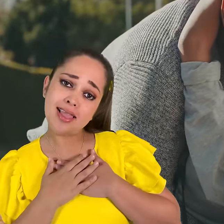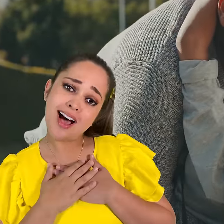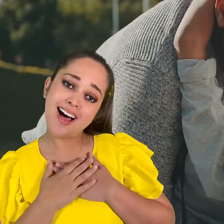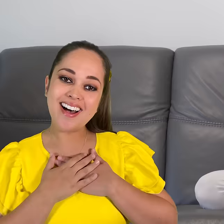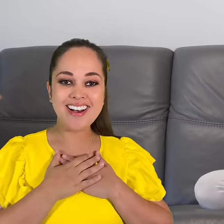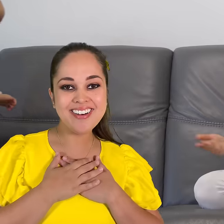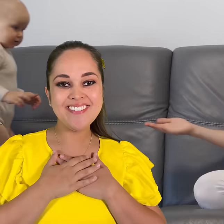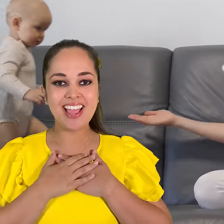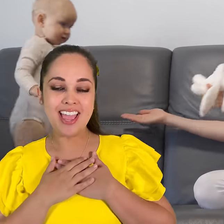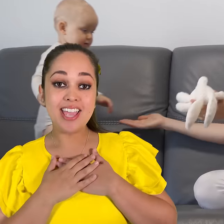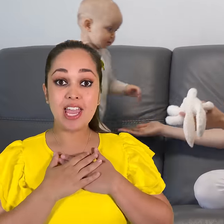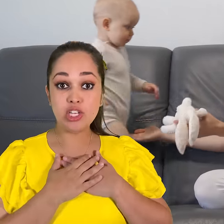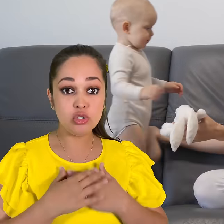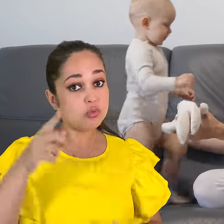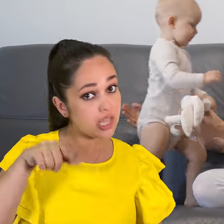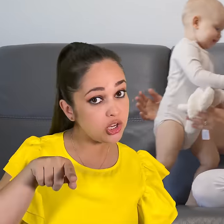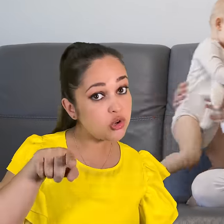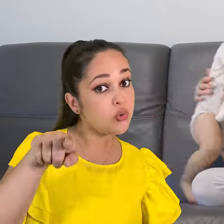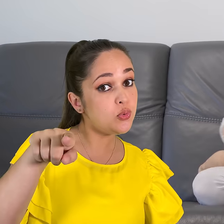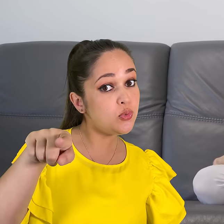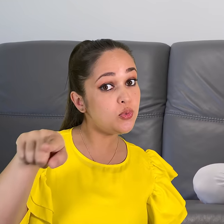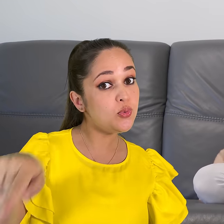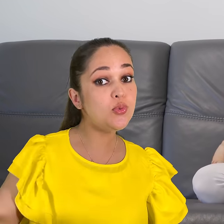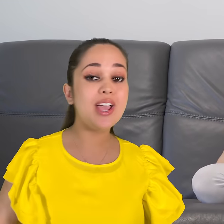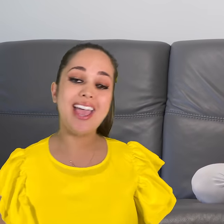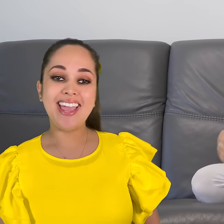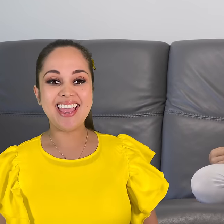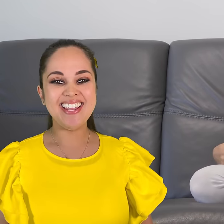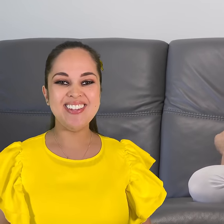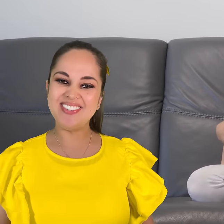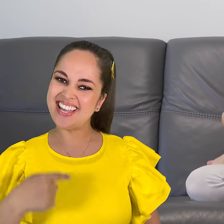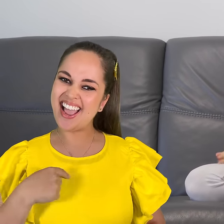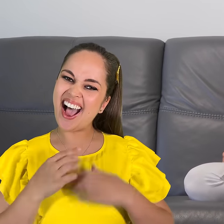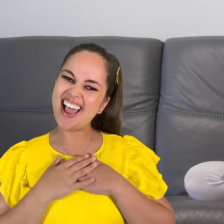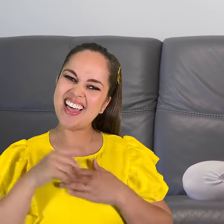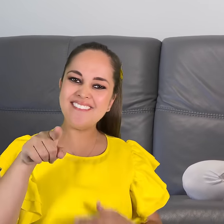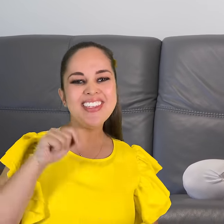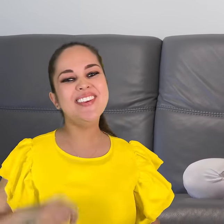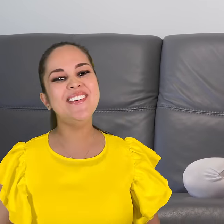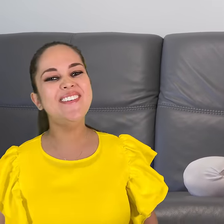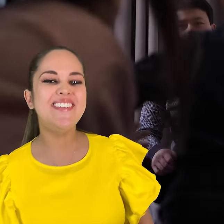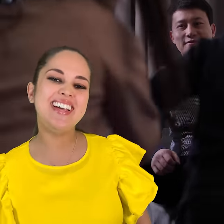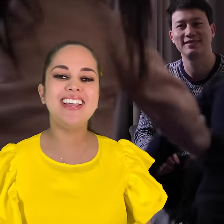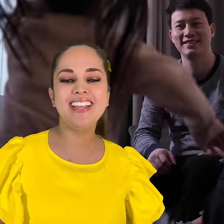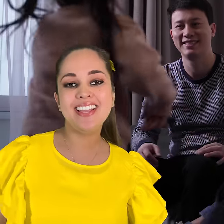say love? Can you say you? Can you say I love you?